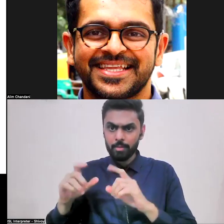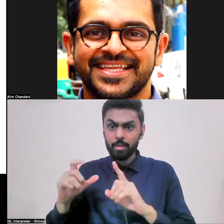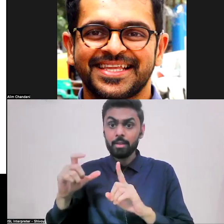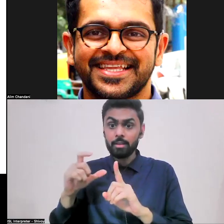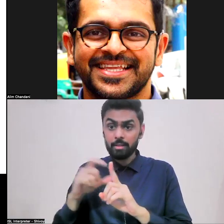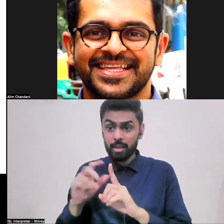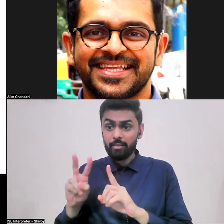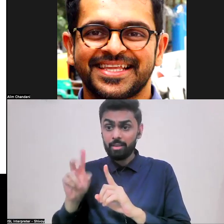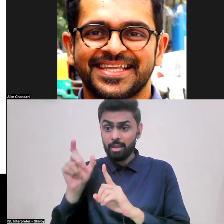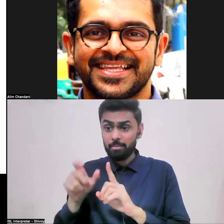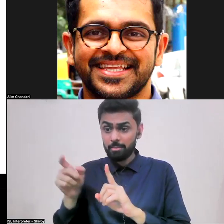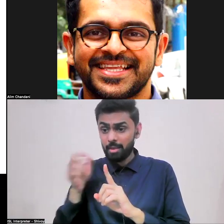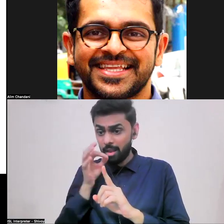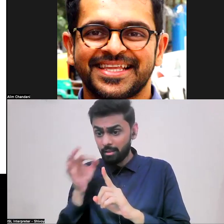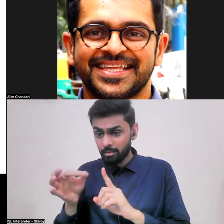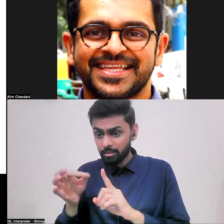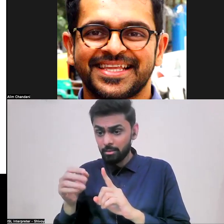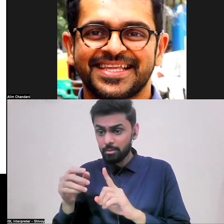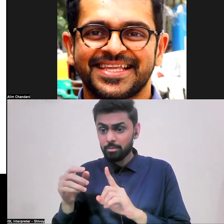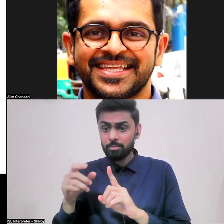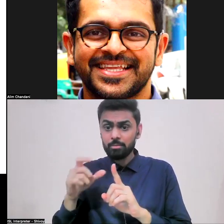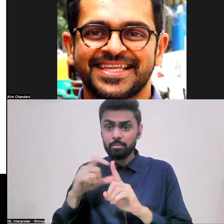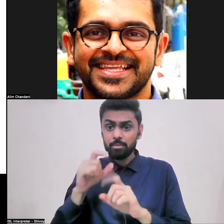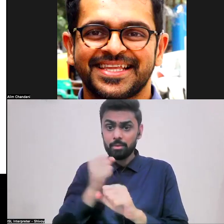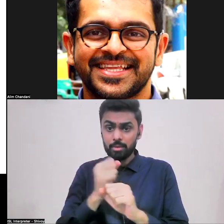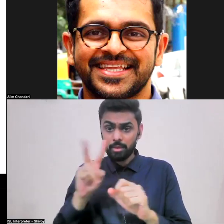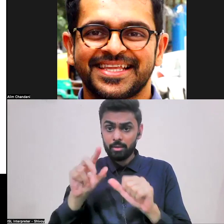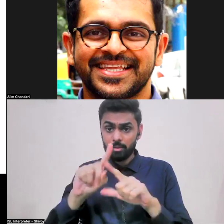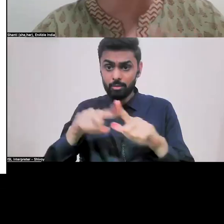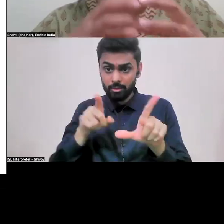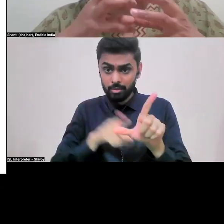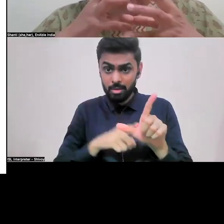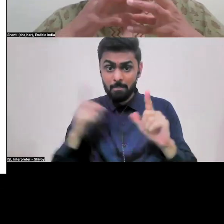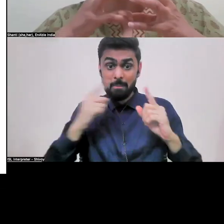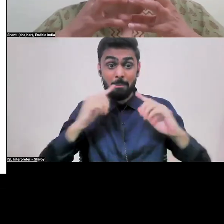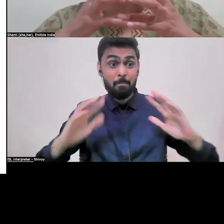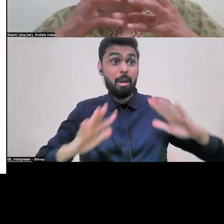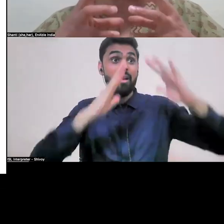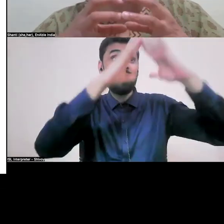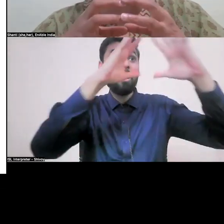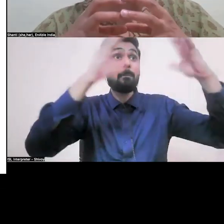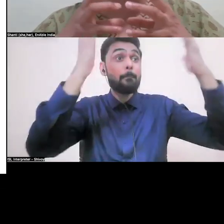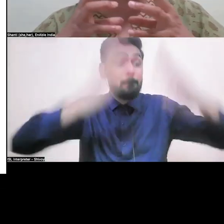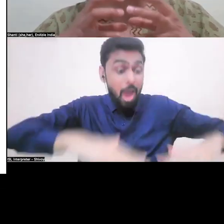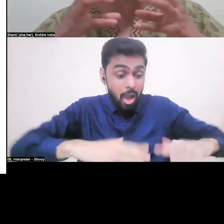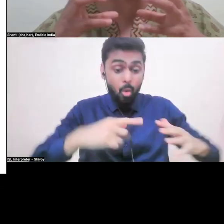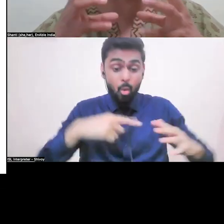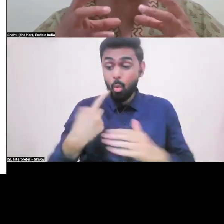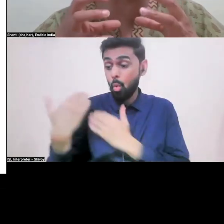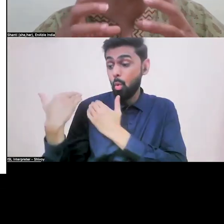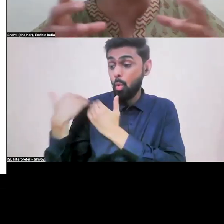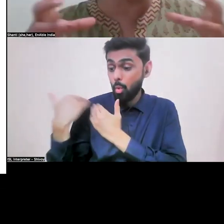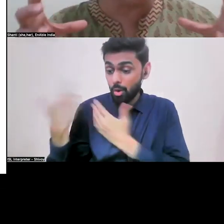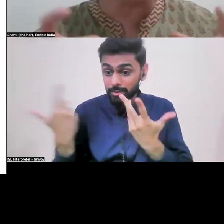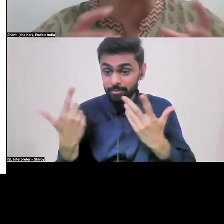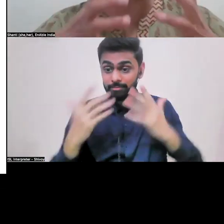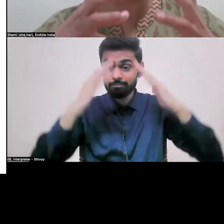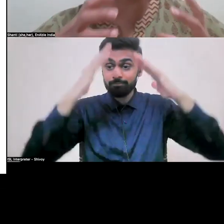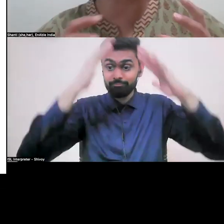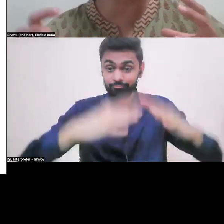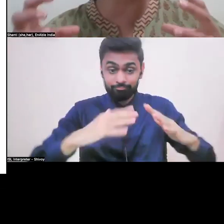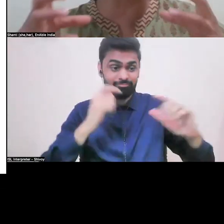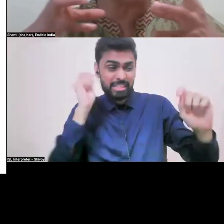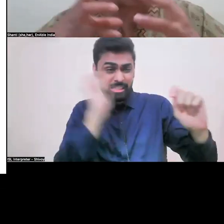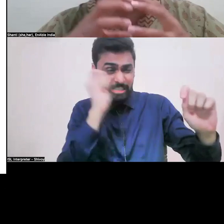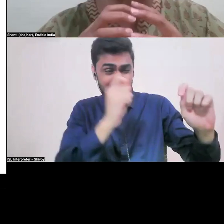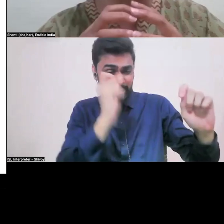do we? Yes, who is responsible for breaking the big iceberg? Yes. So who will be responsible for breaking that iceberg? We are going to